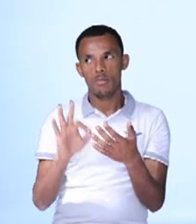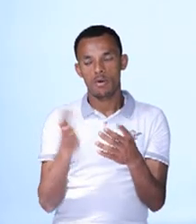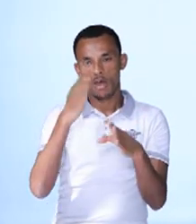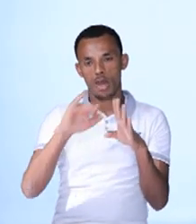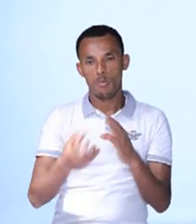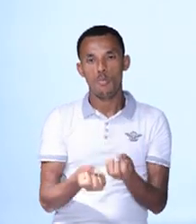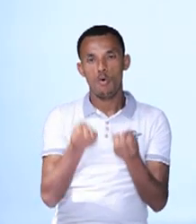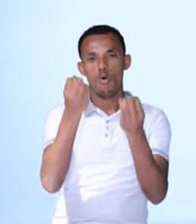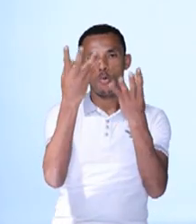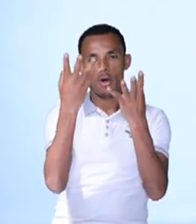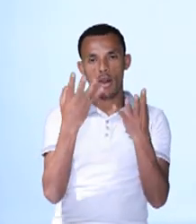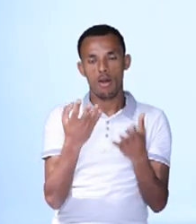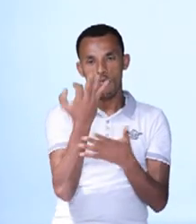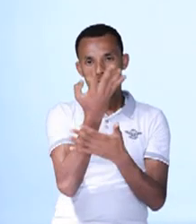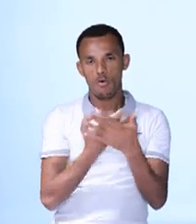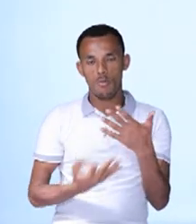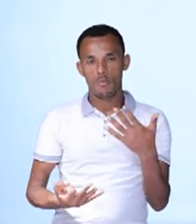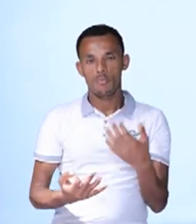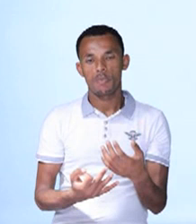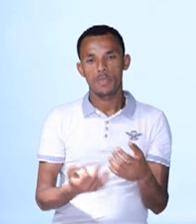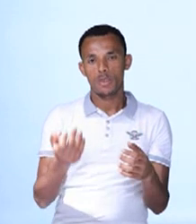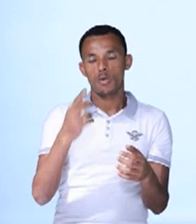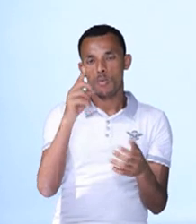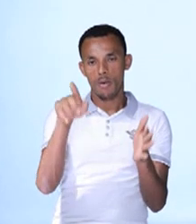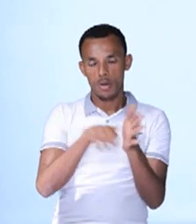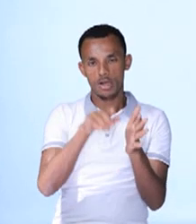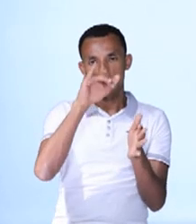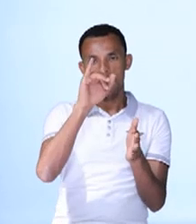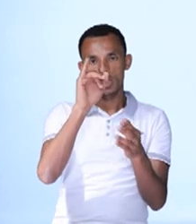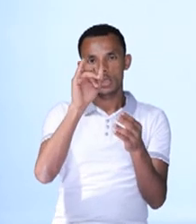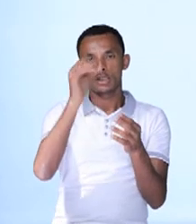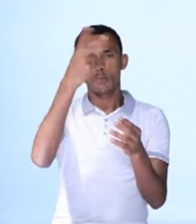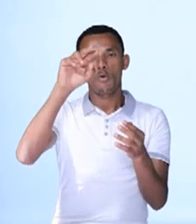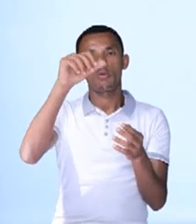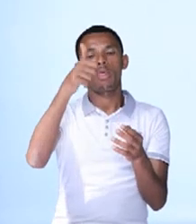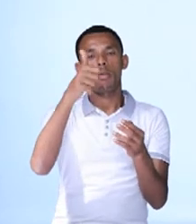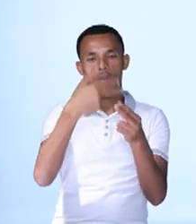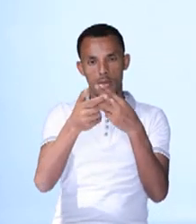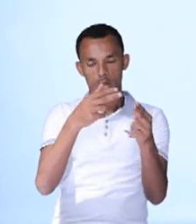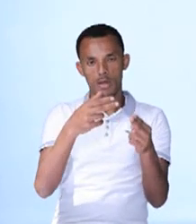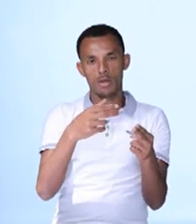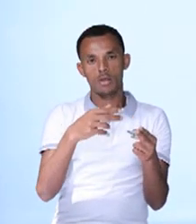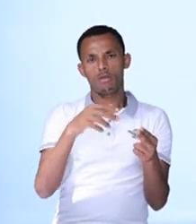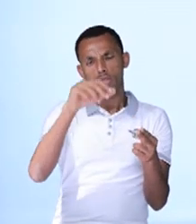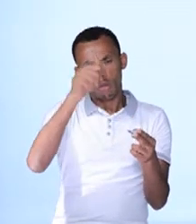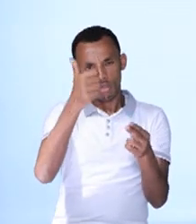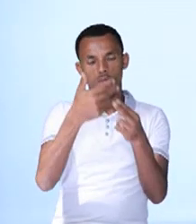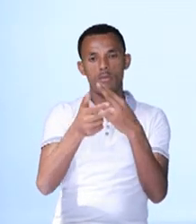in polynomial form. So 1 minus I is the power of 10. What is that? Multiply 1 minus I 10